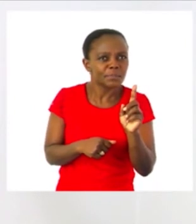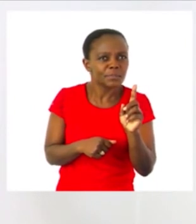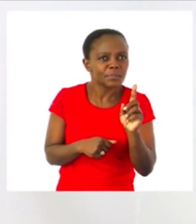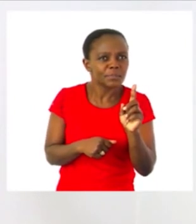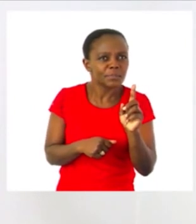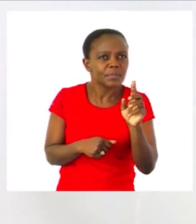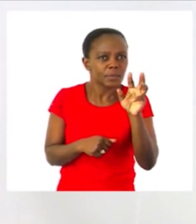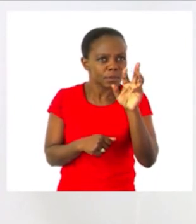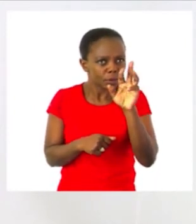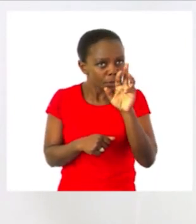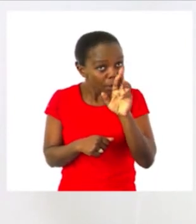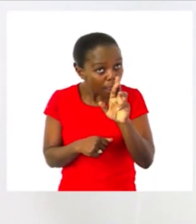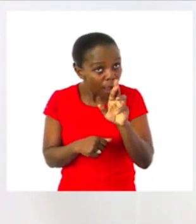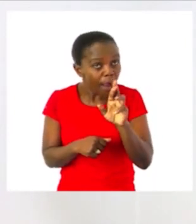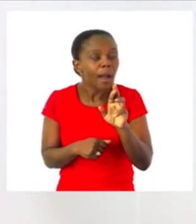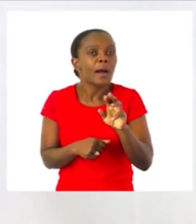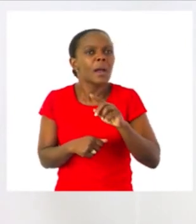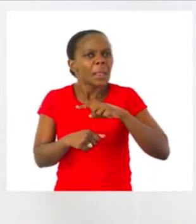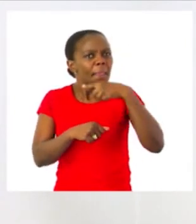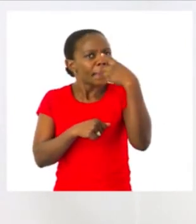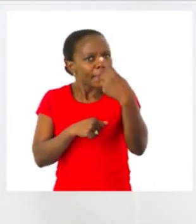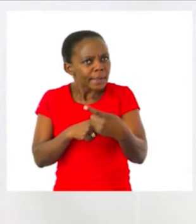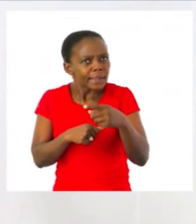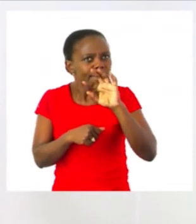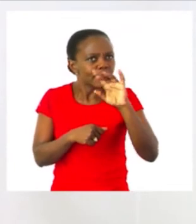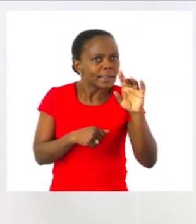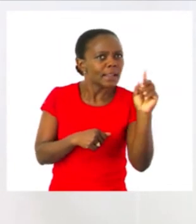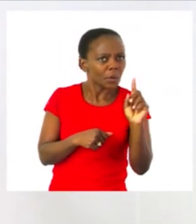And remember to sound the word as you are pasting.